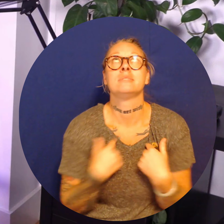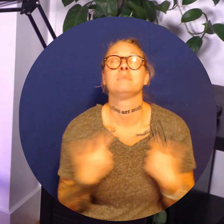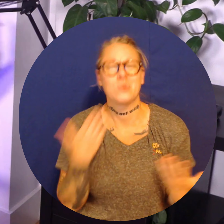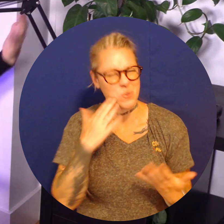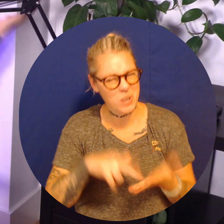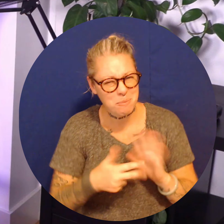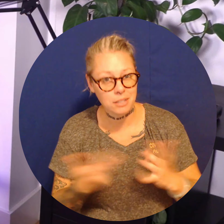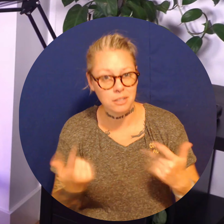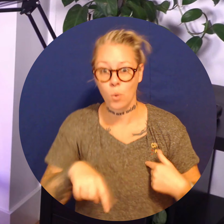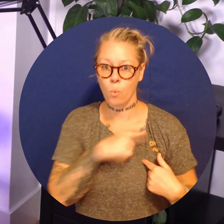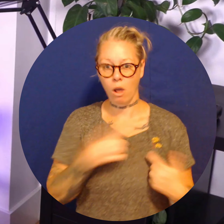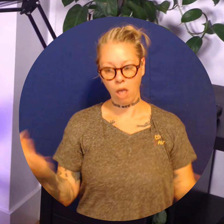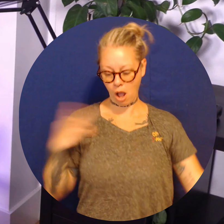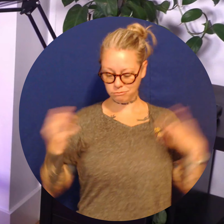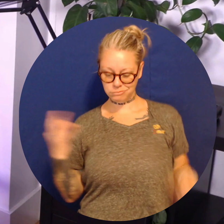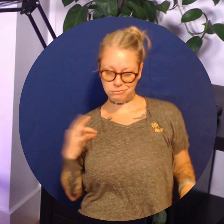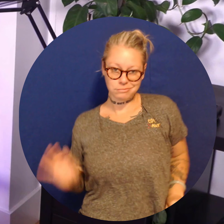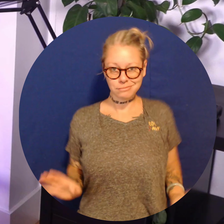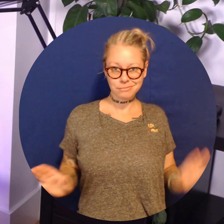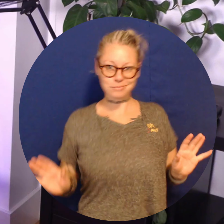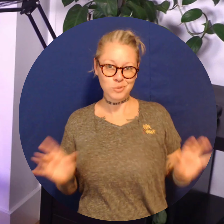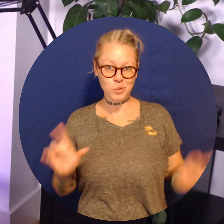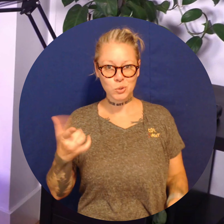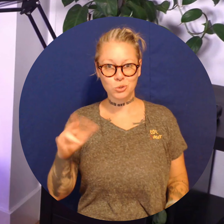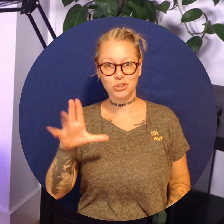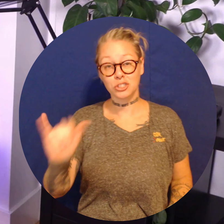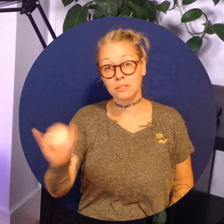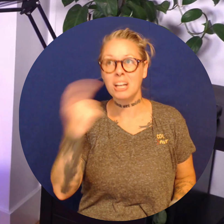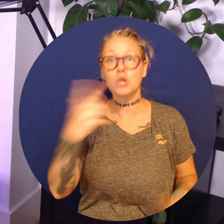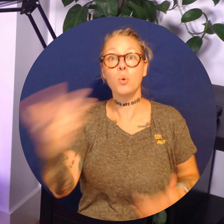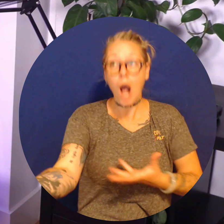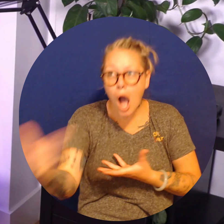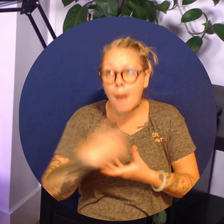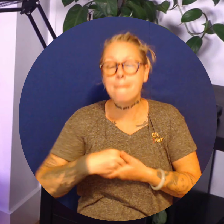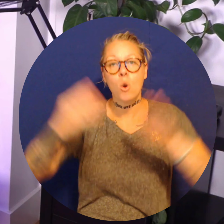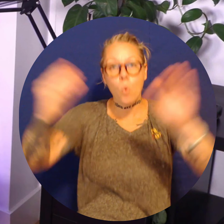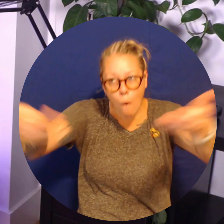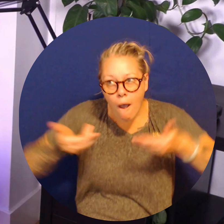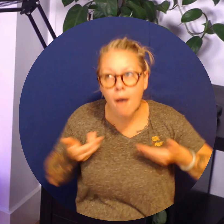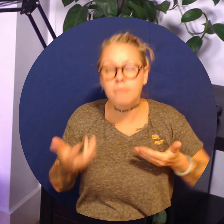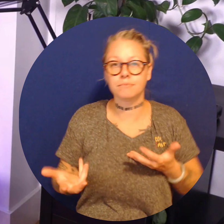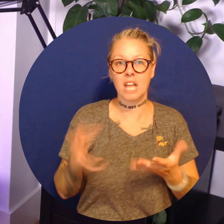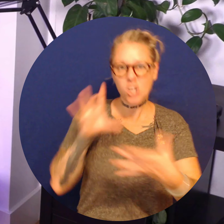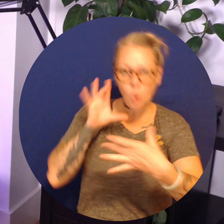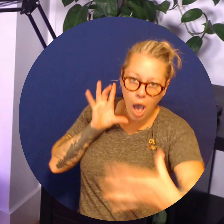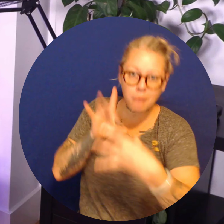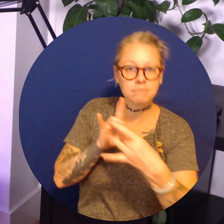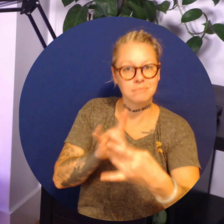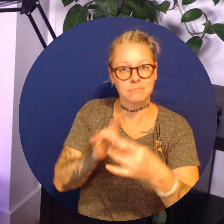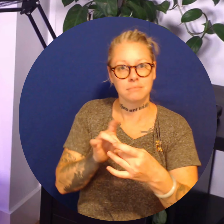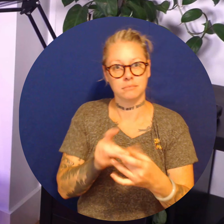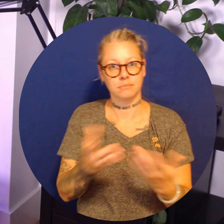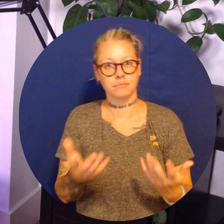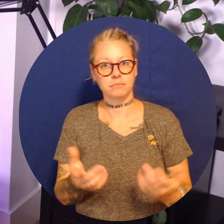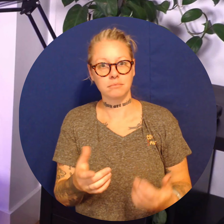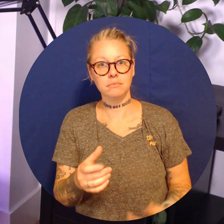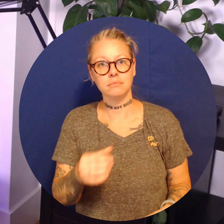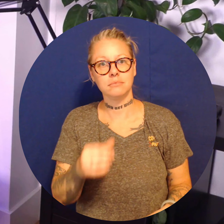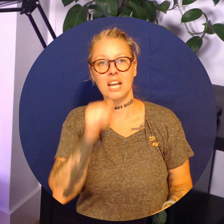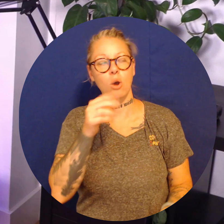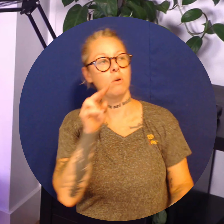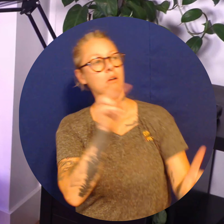and you yeah we're all gucci now it's like so yeah you just you call it in and and you build a new relationship with it